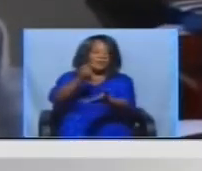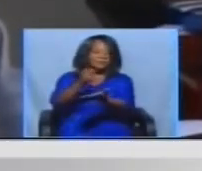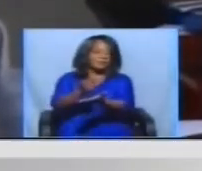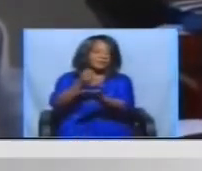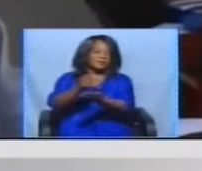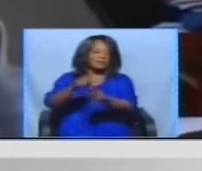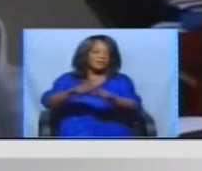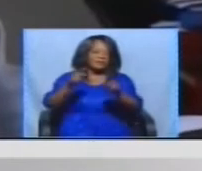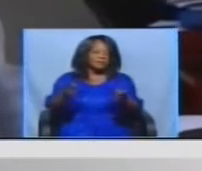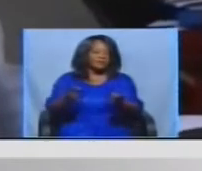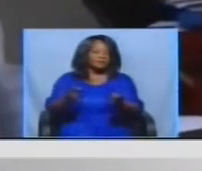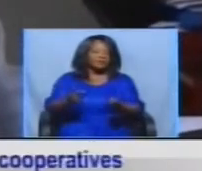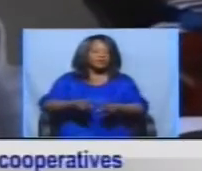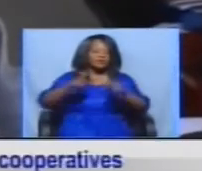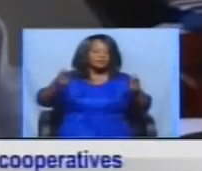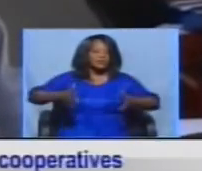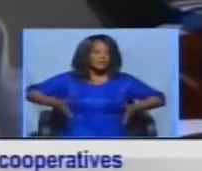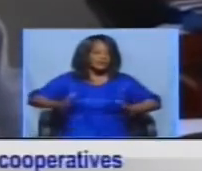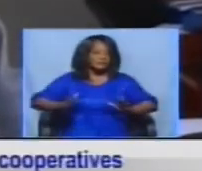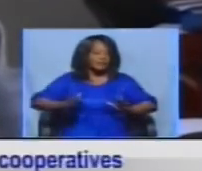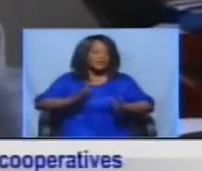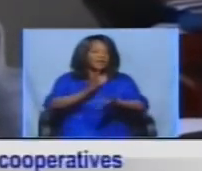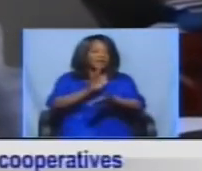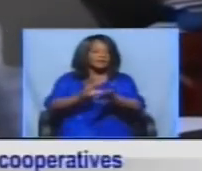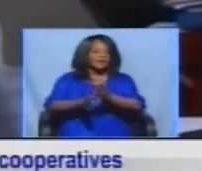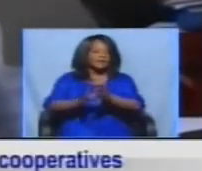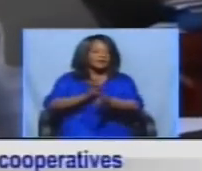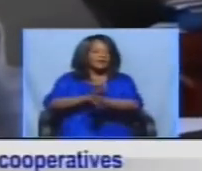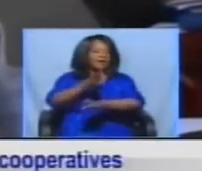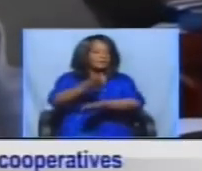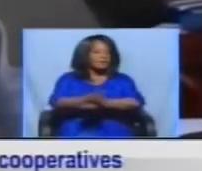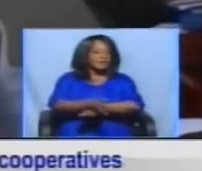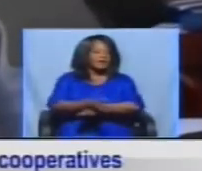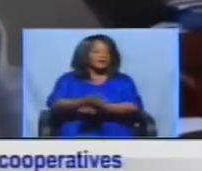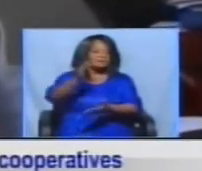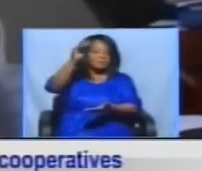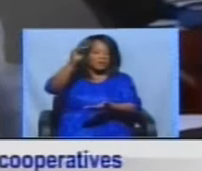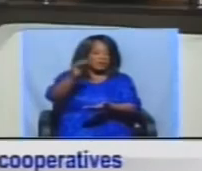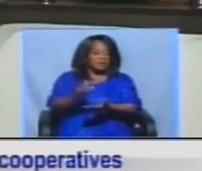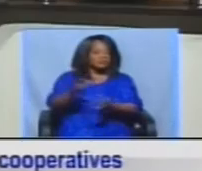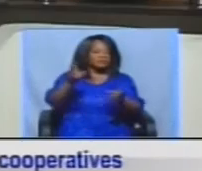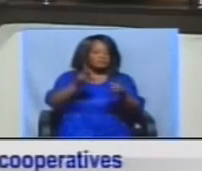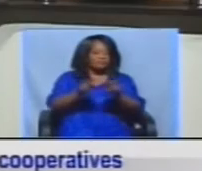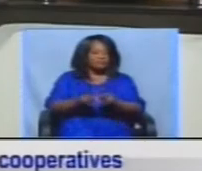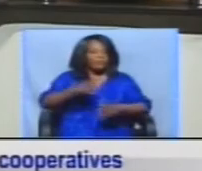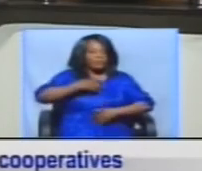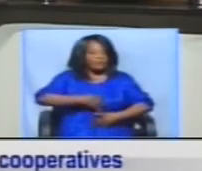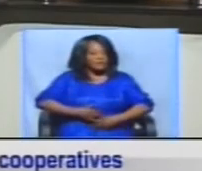for their subsistence allowances outside the province than working towards eradicating poverty.